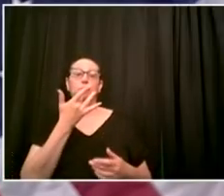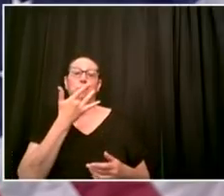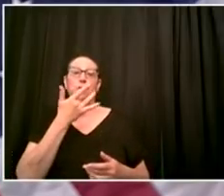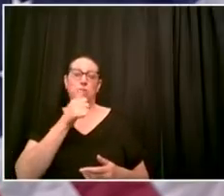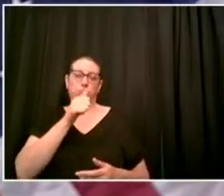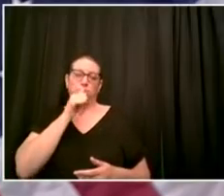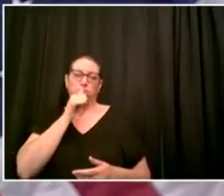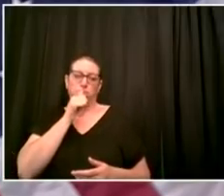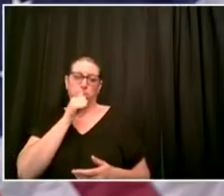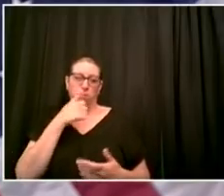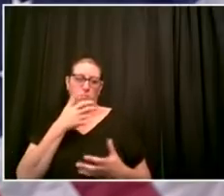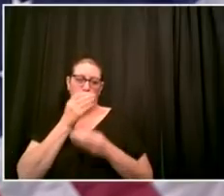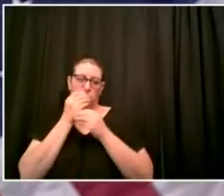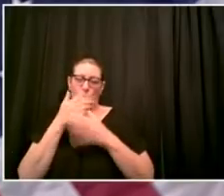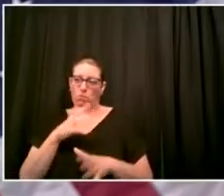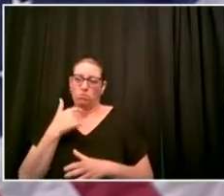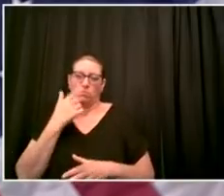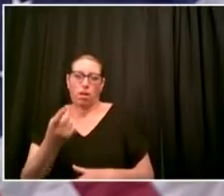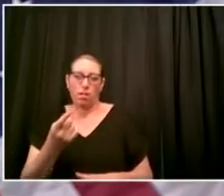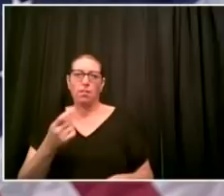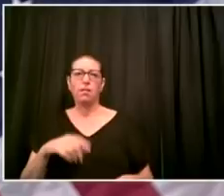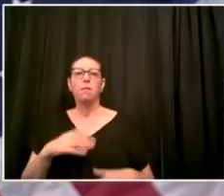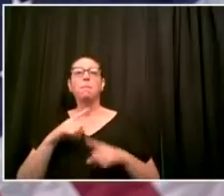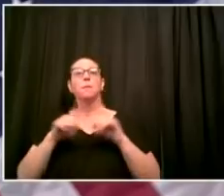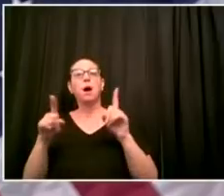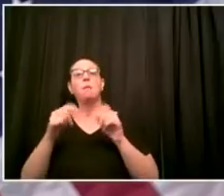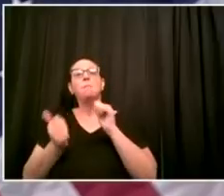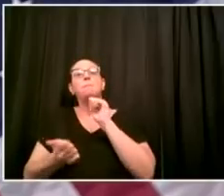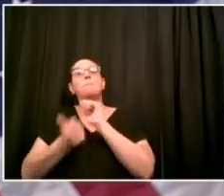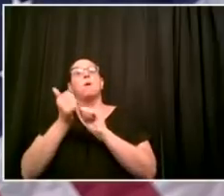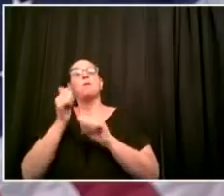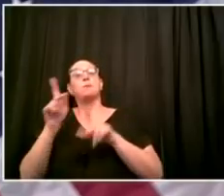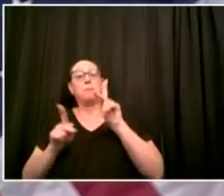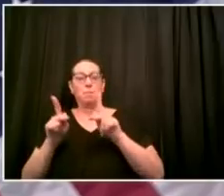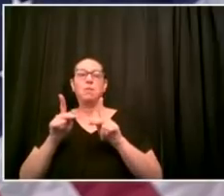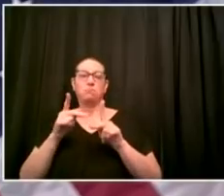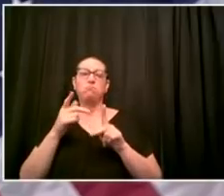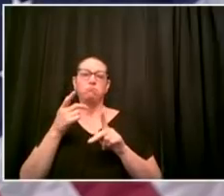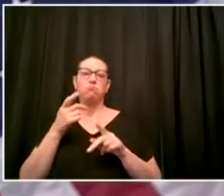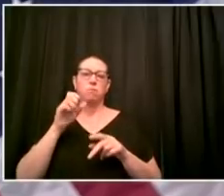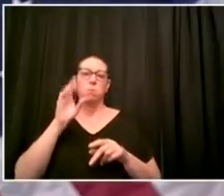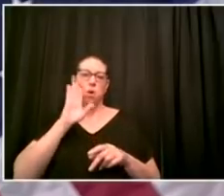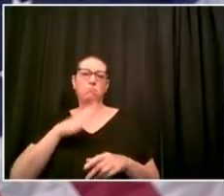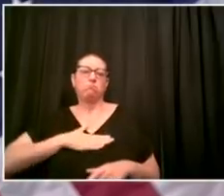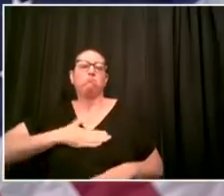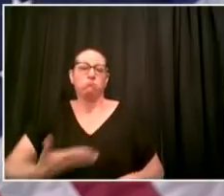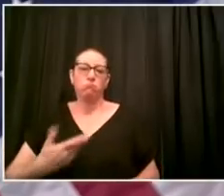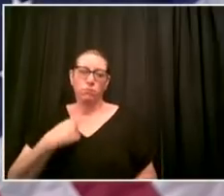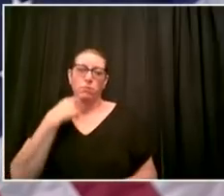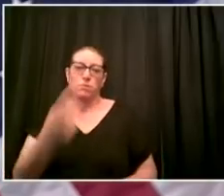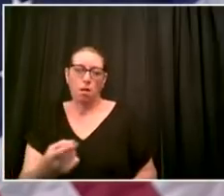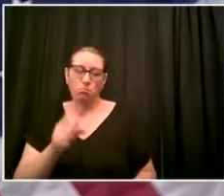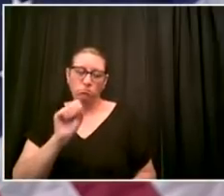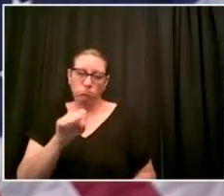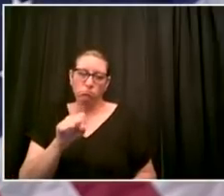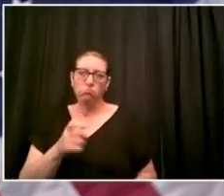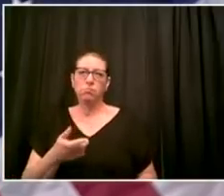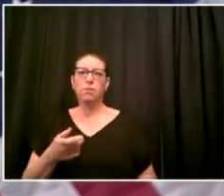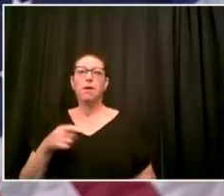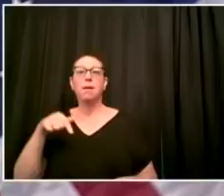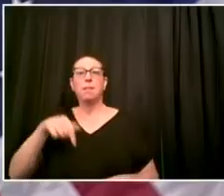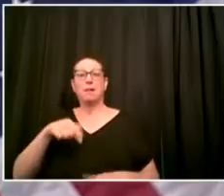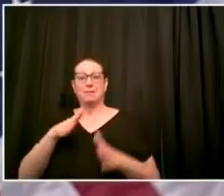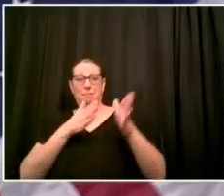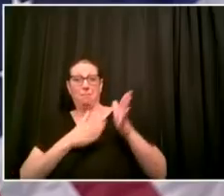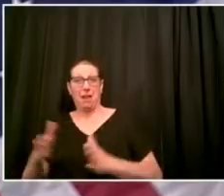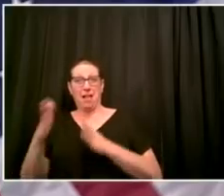Generally speaking, I would say people are looking out for themselves and their families and the people they care about in their lives, and they do not want to